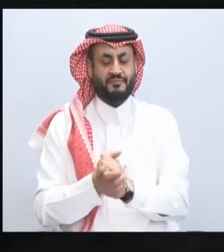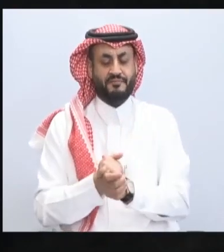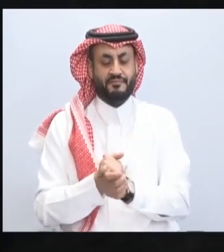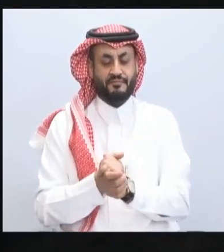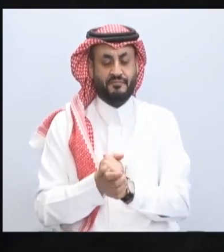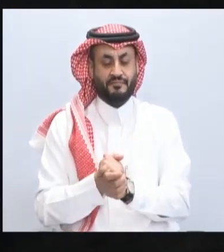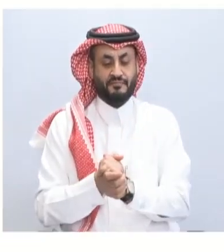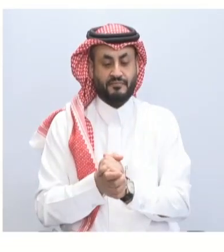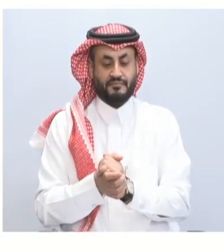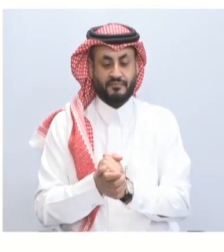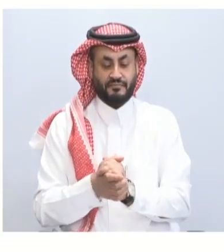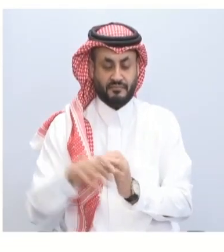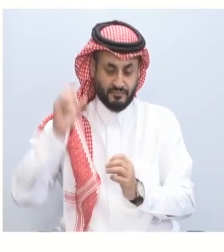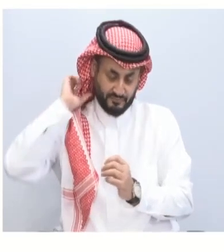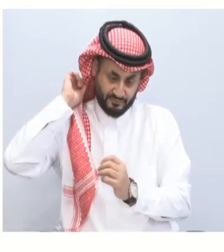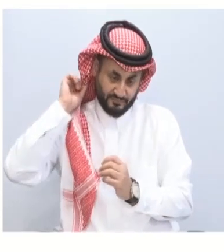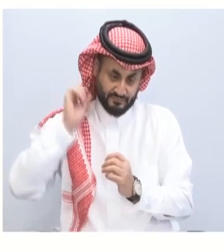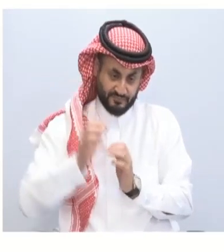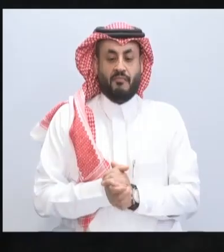fault.